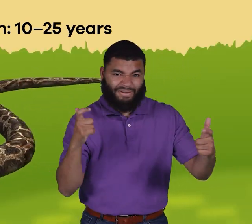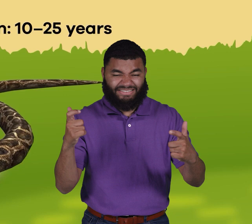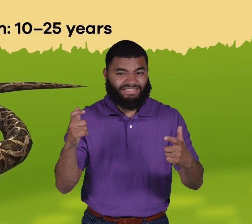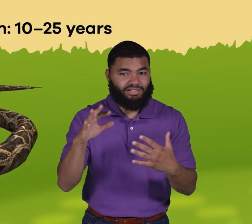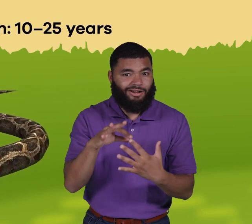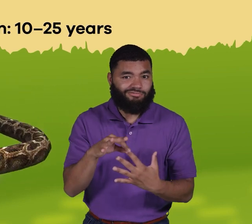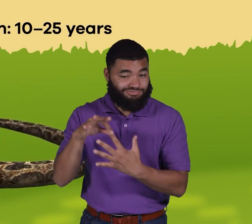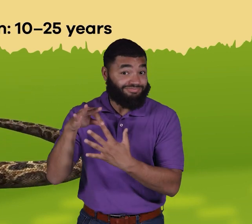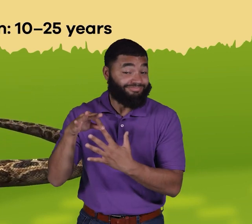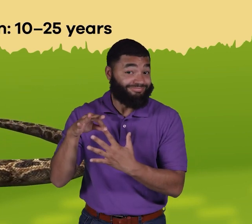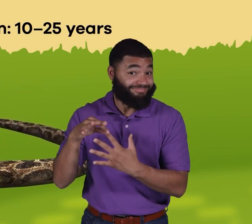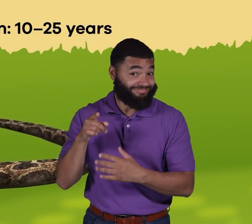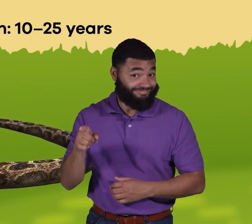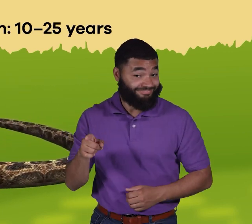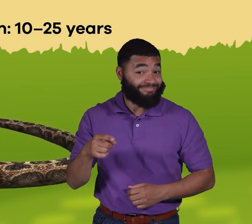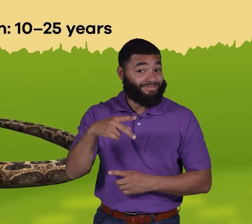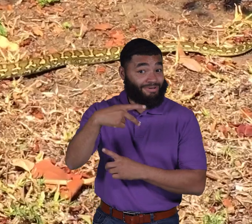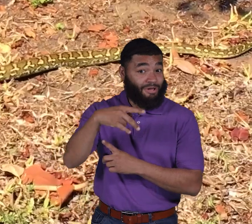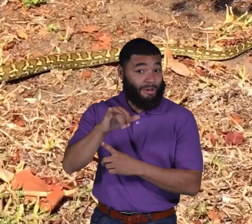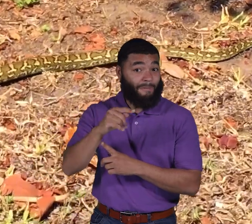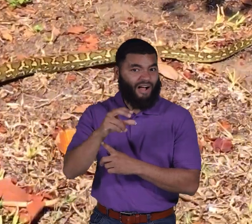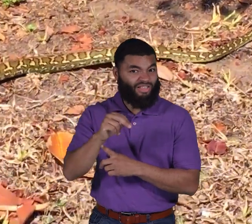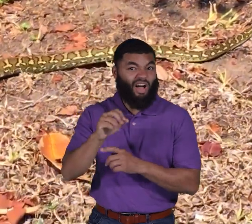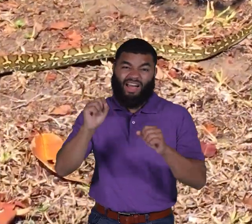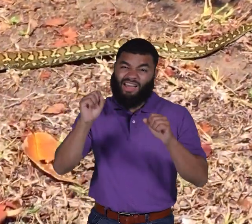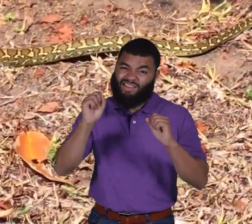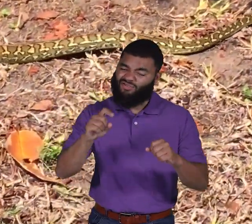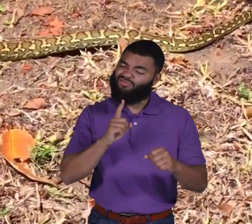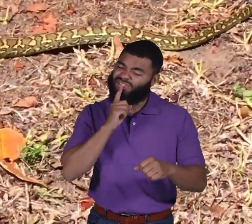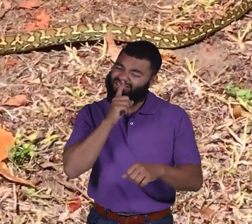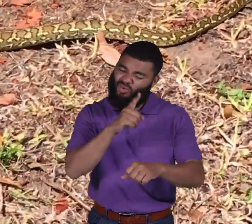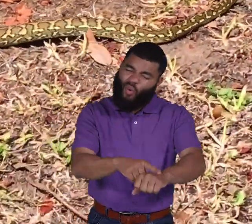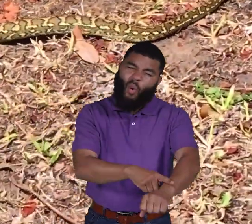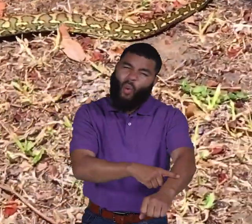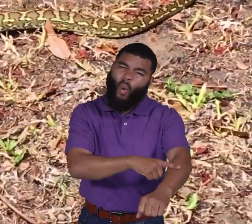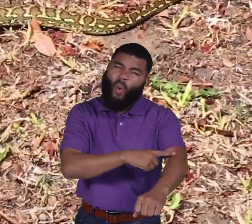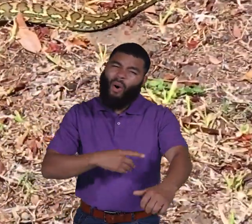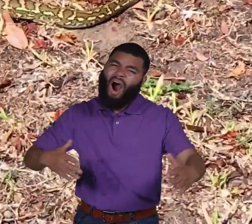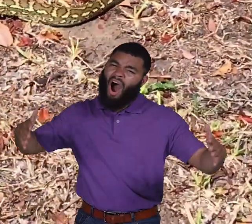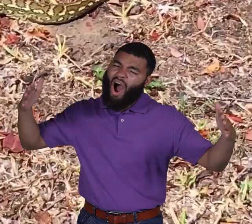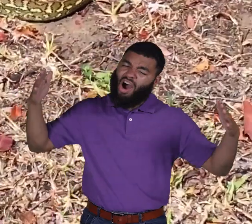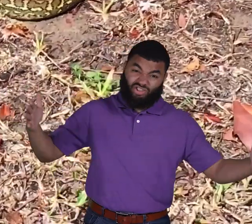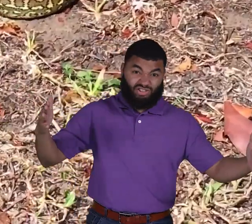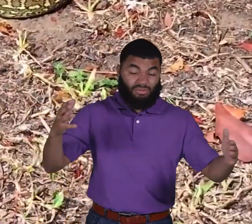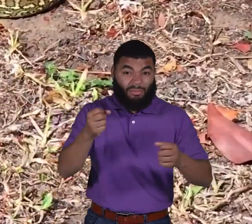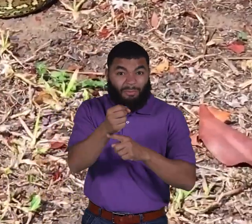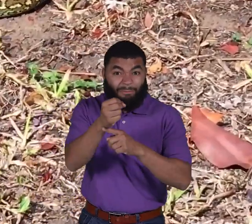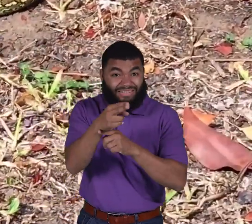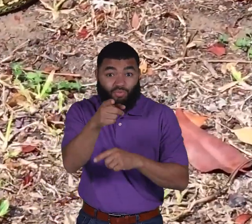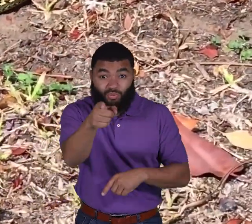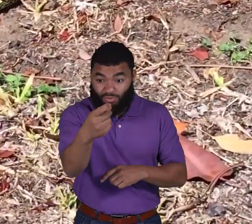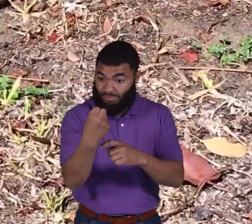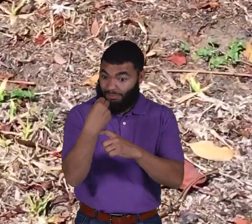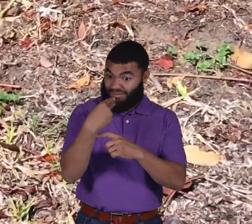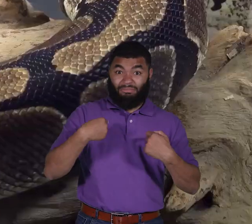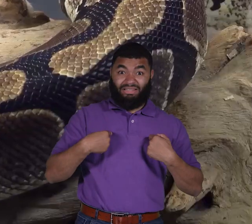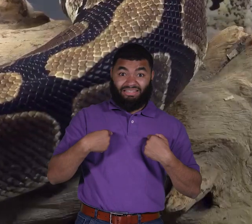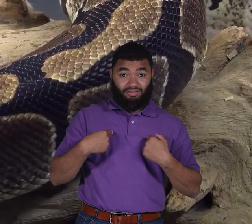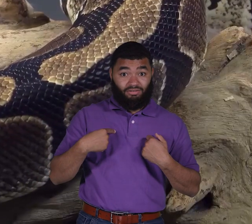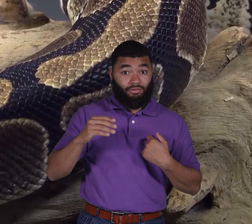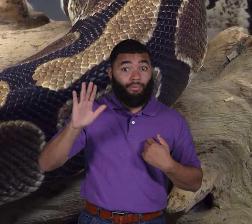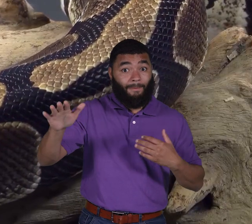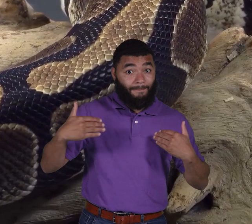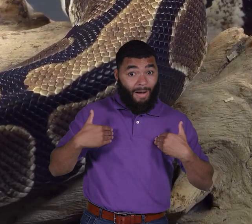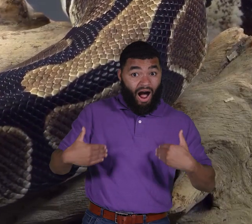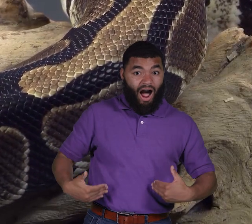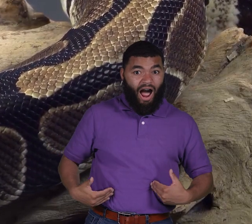really big and special one. Pythons can be super long, much longer than you or me. They